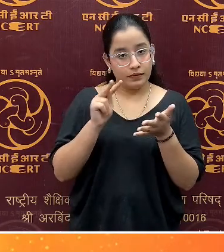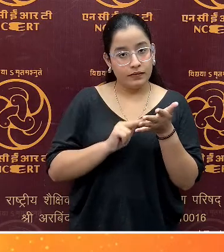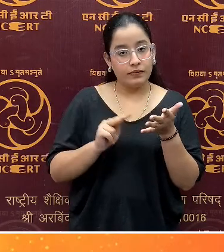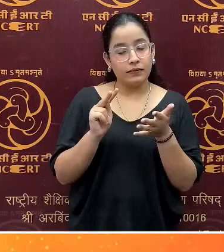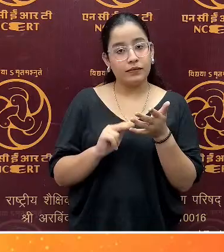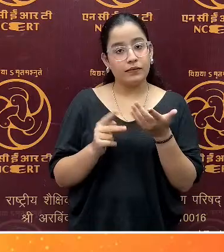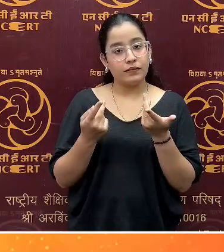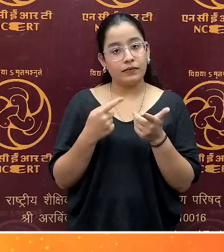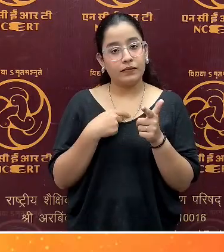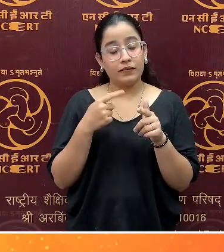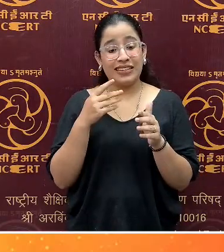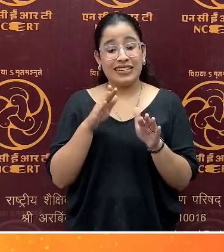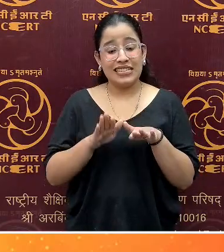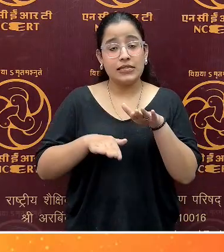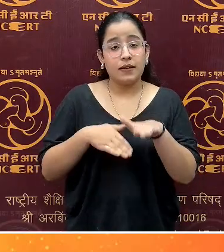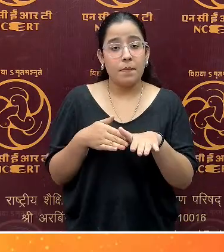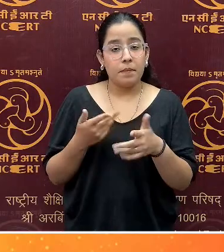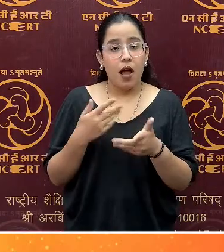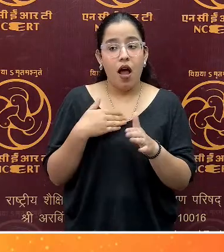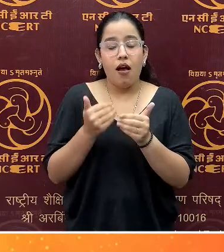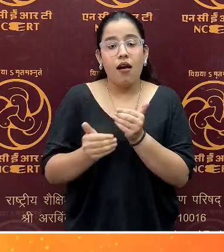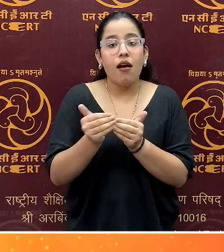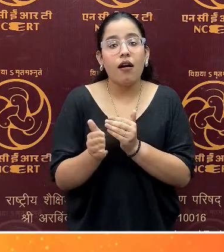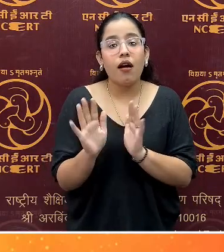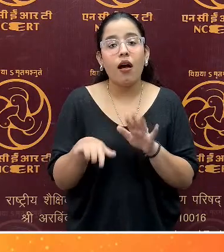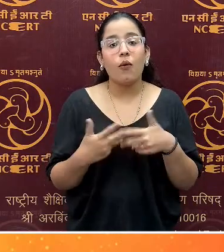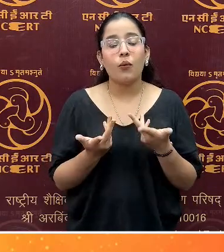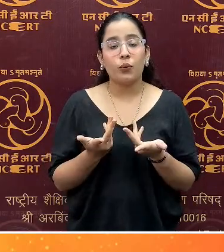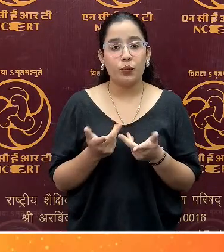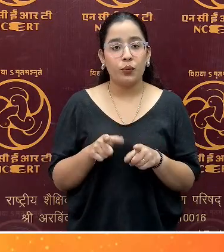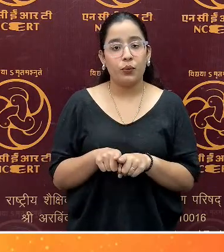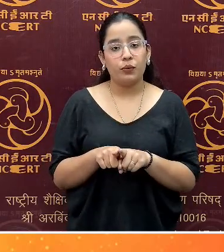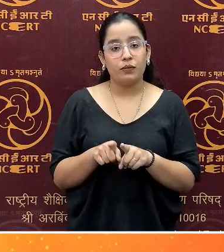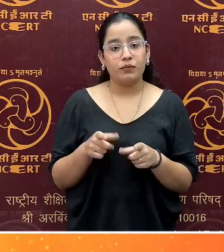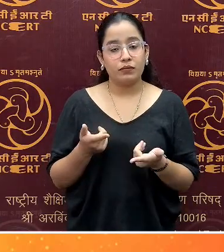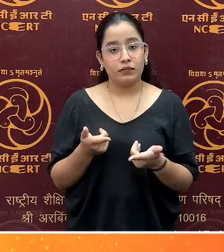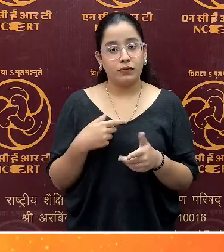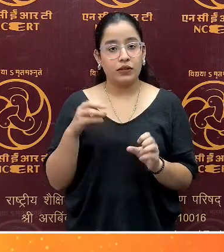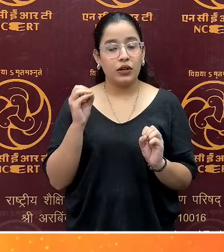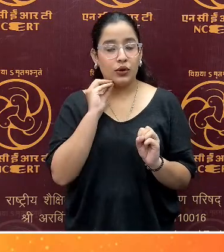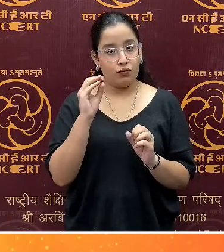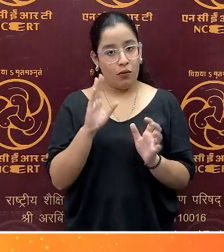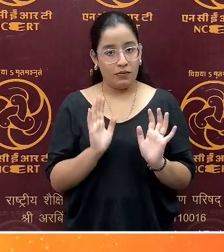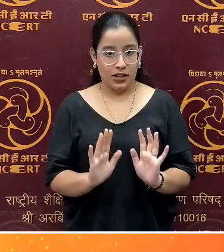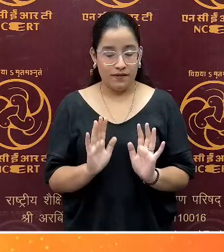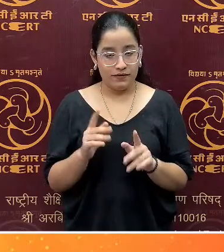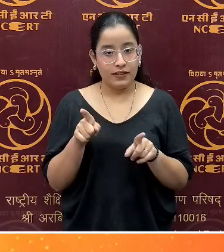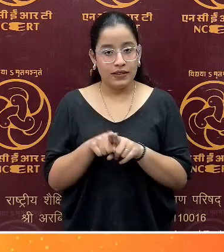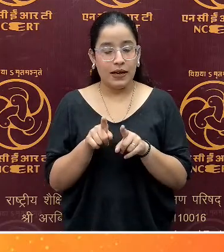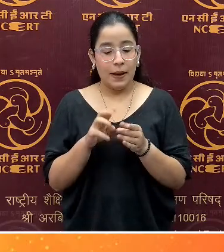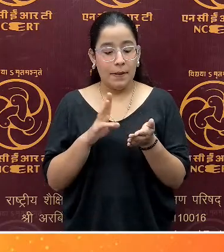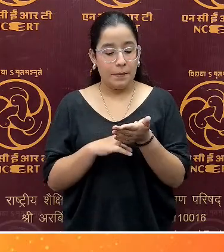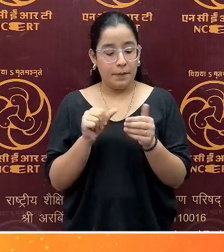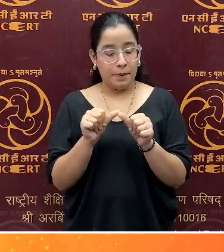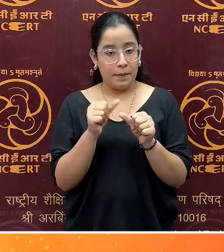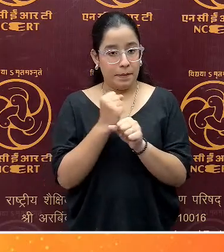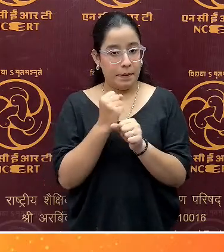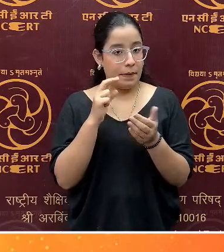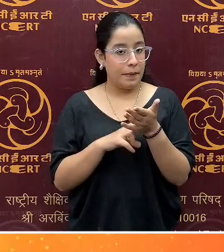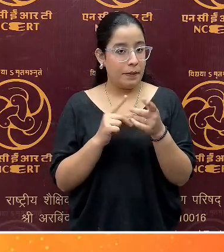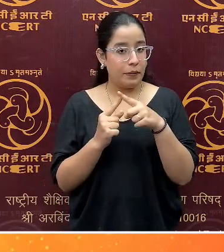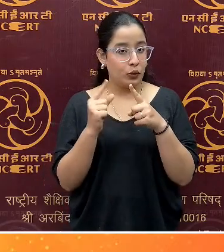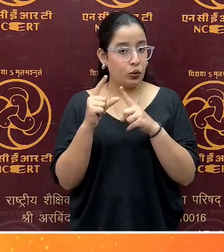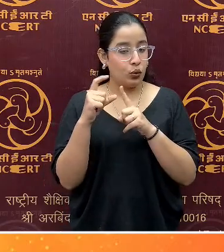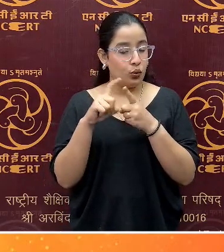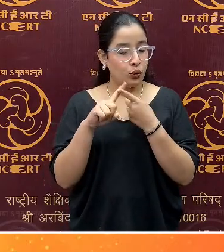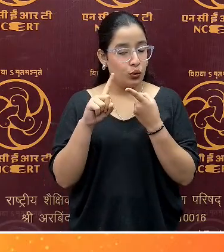is the step that is required to go ahead. What is required? The information that we have is the magnitude of the vector that you have in the